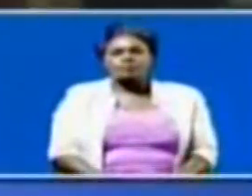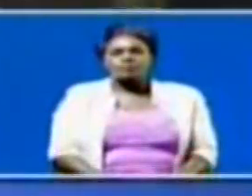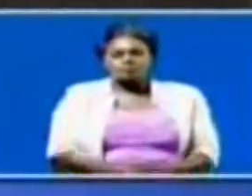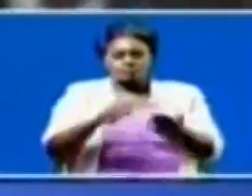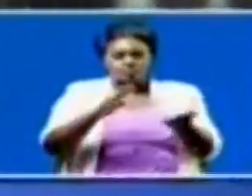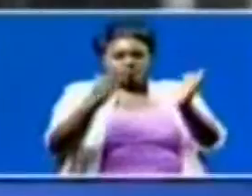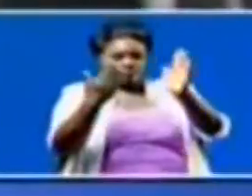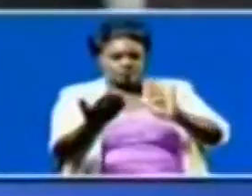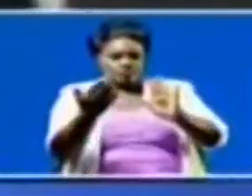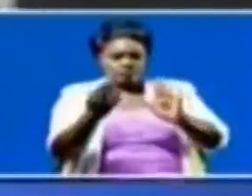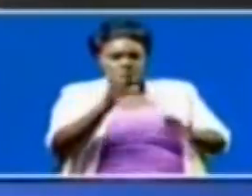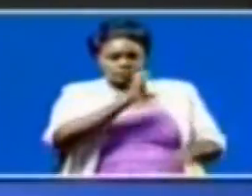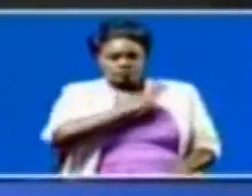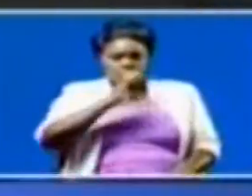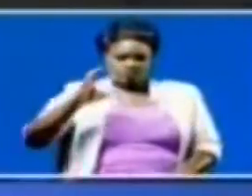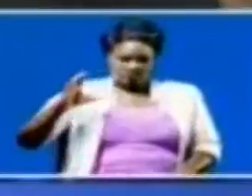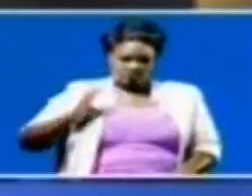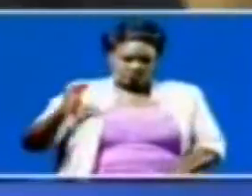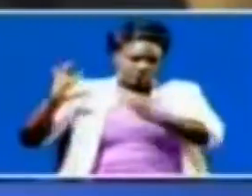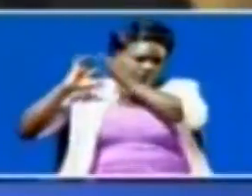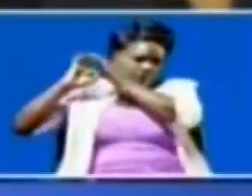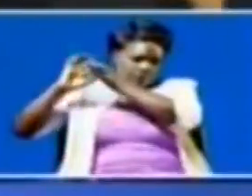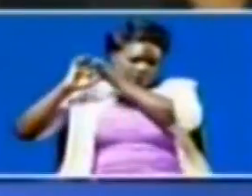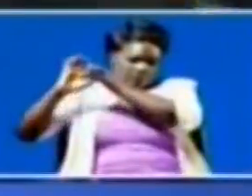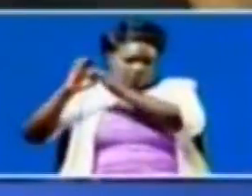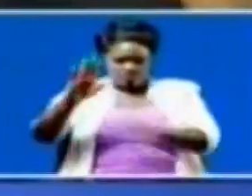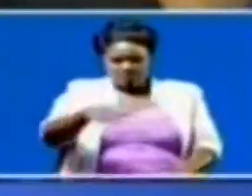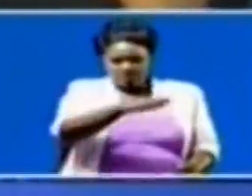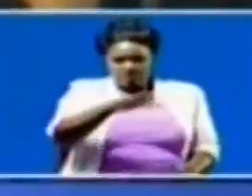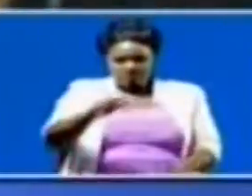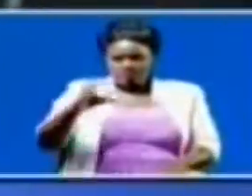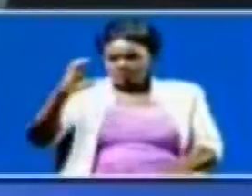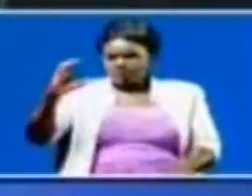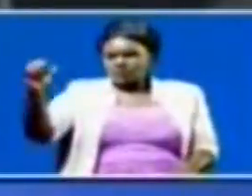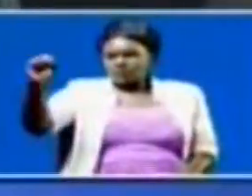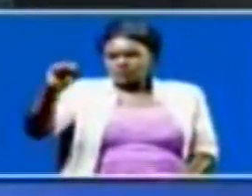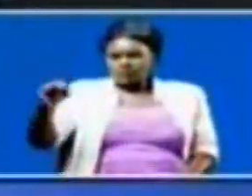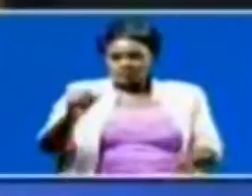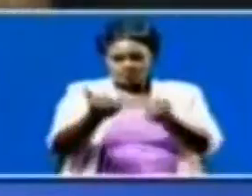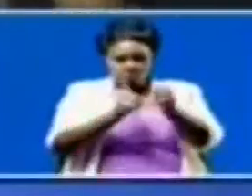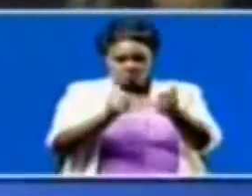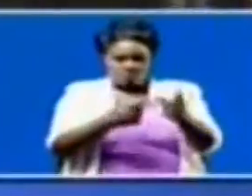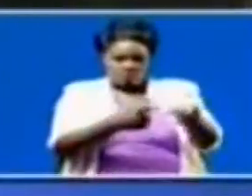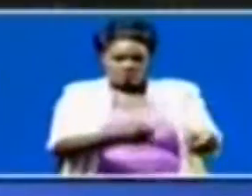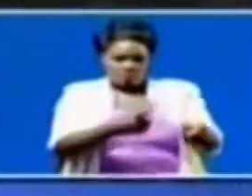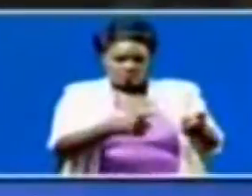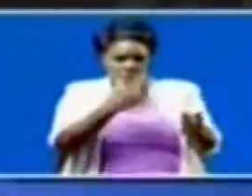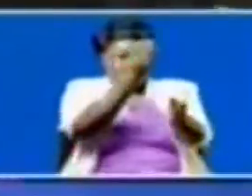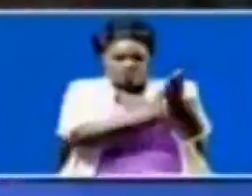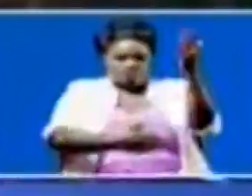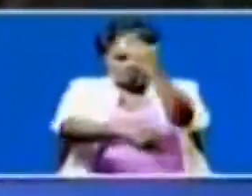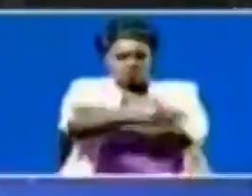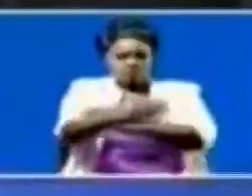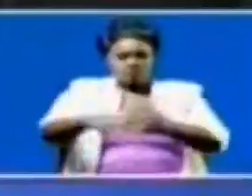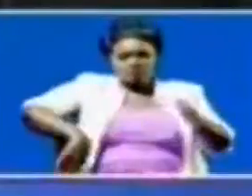Appearing before the Sports, Culture and Heritage Parliamentary Committee, Sports Cabinet Secretary Rashid Echesa blamed the National Amputee Football